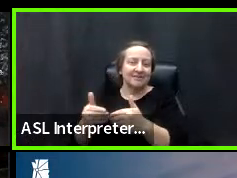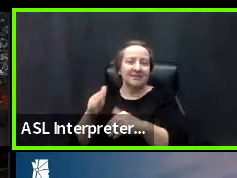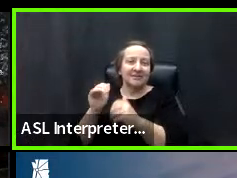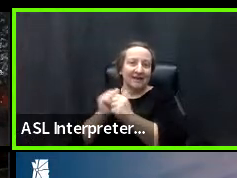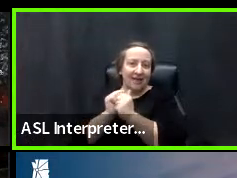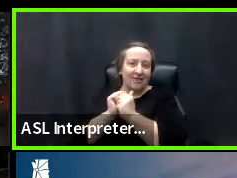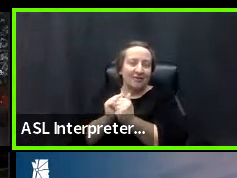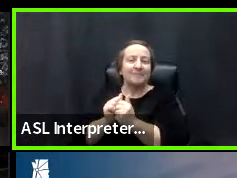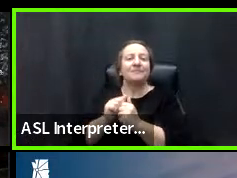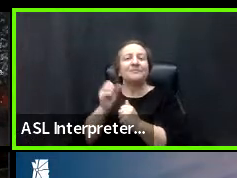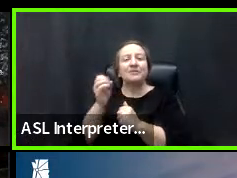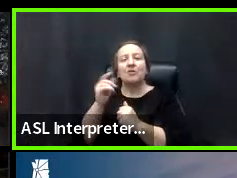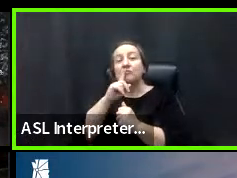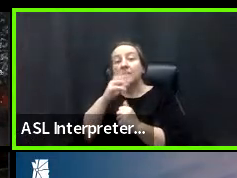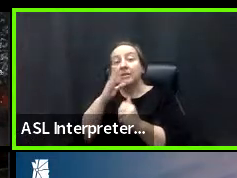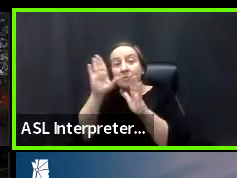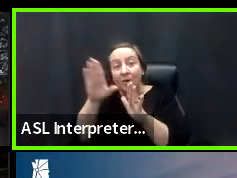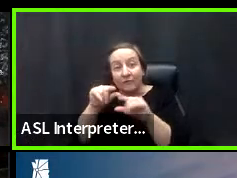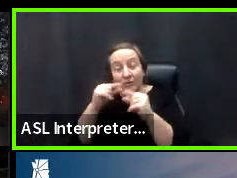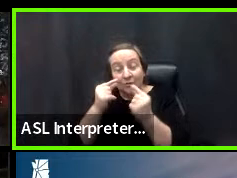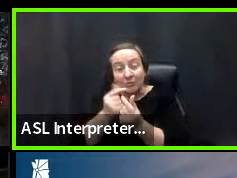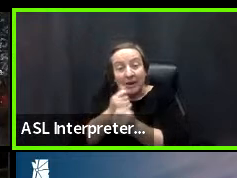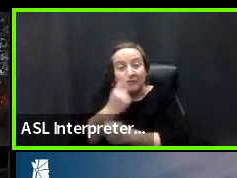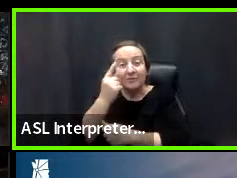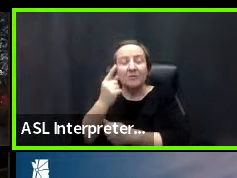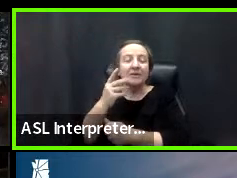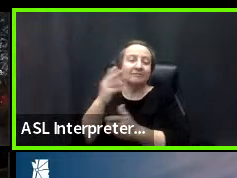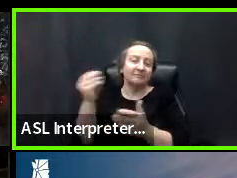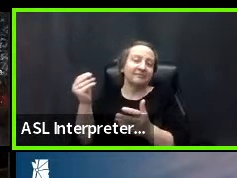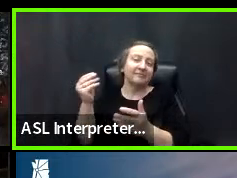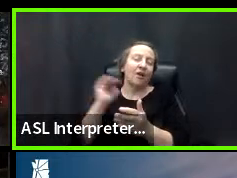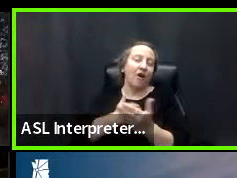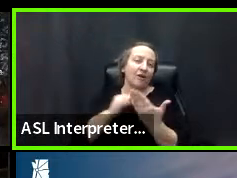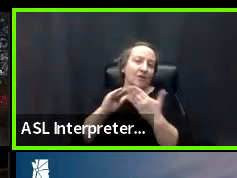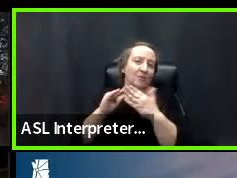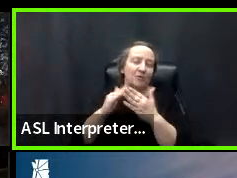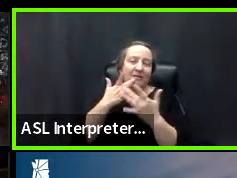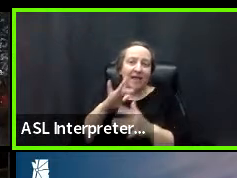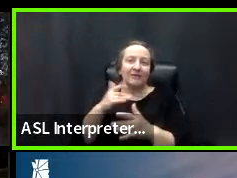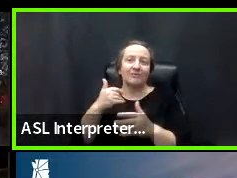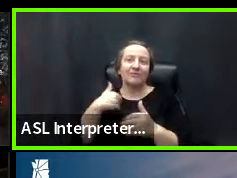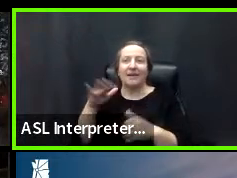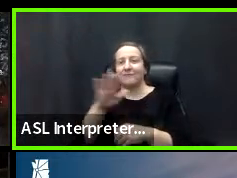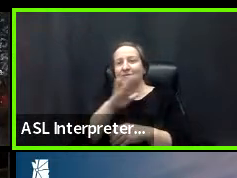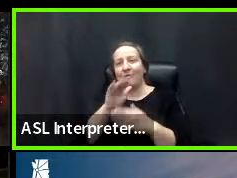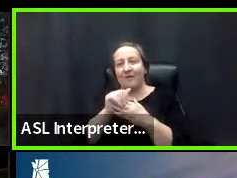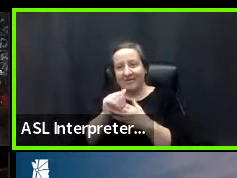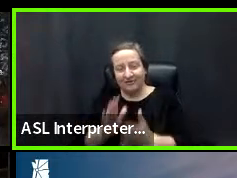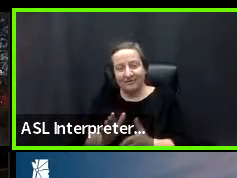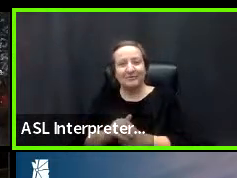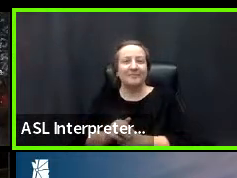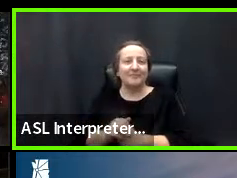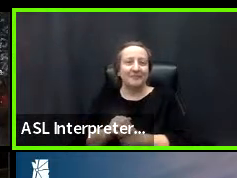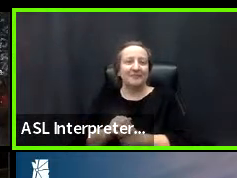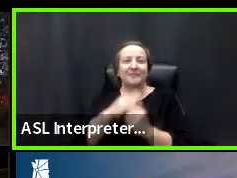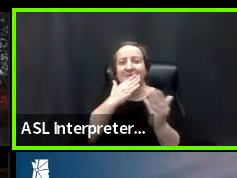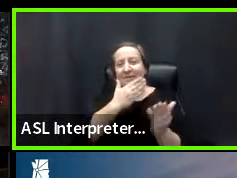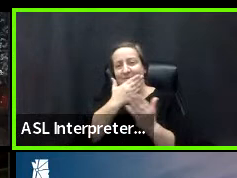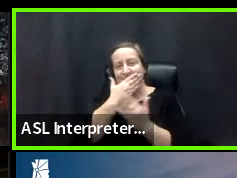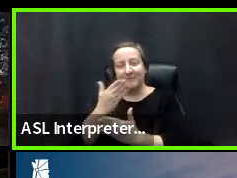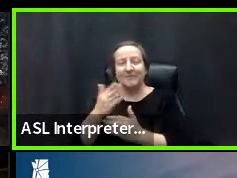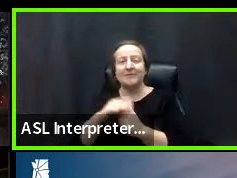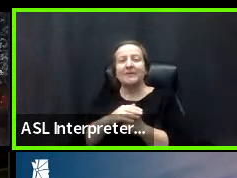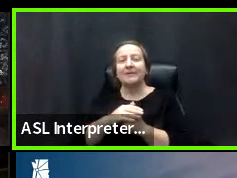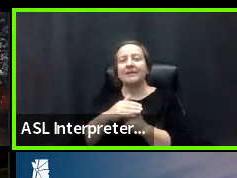together. So really a wonderful group, everyone, and our community is lucky to have your leadership. Thank you.